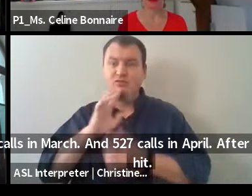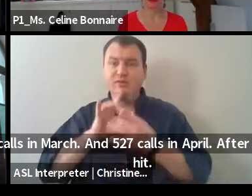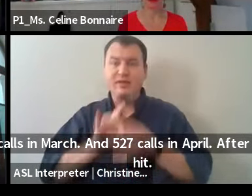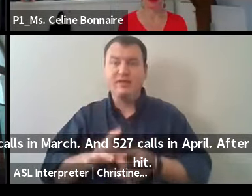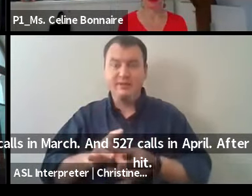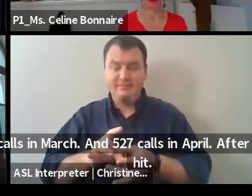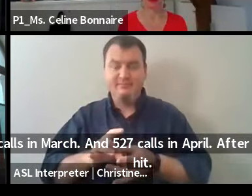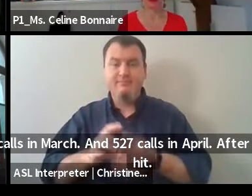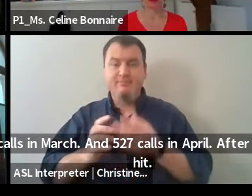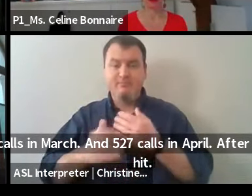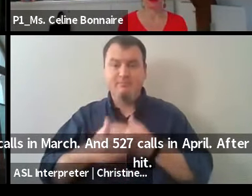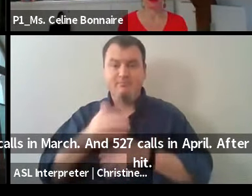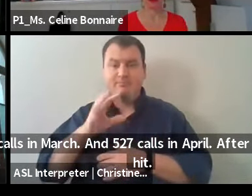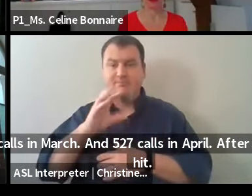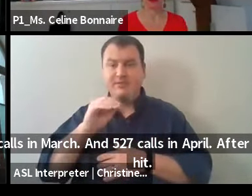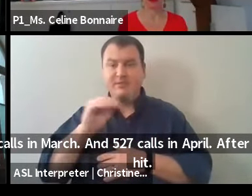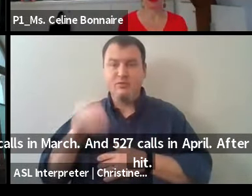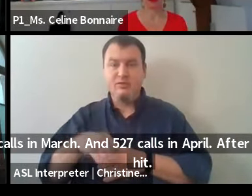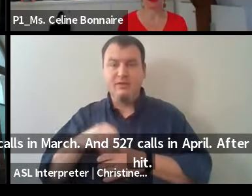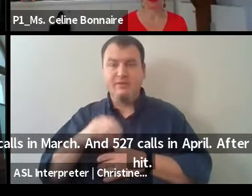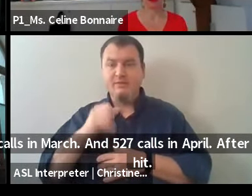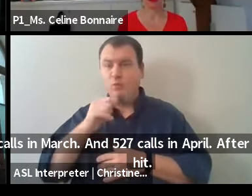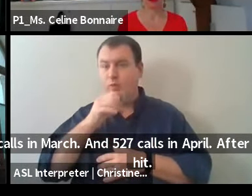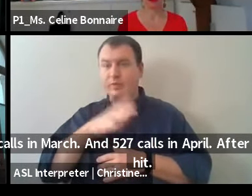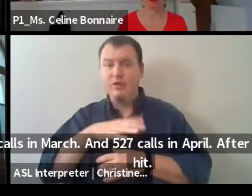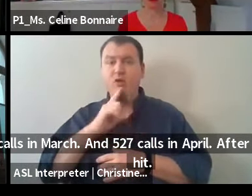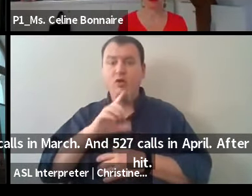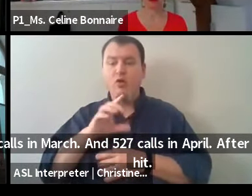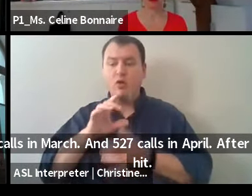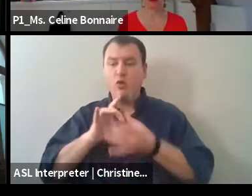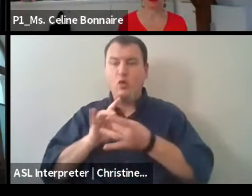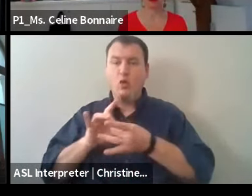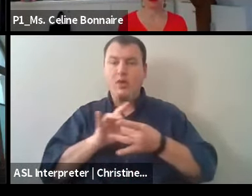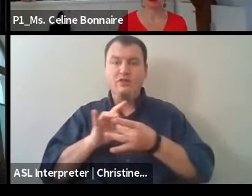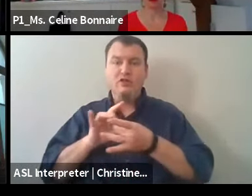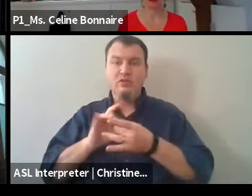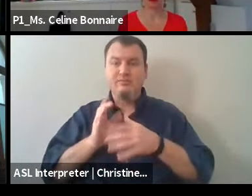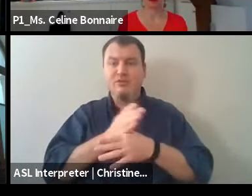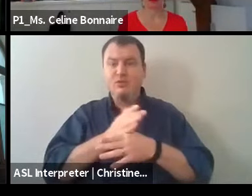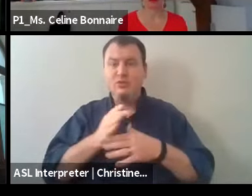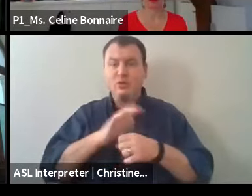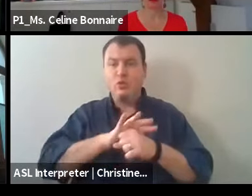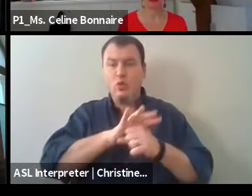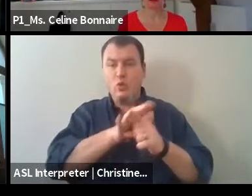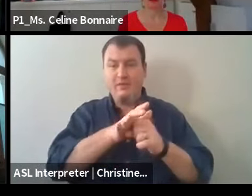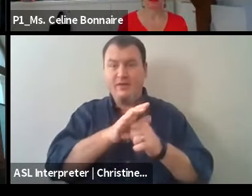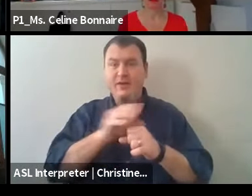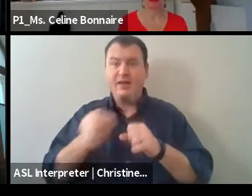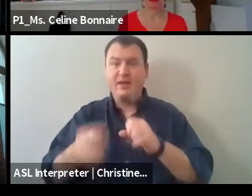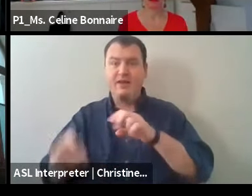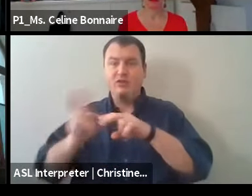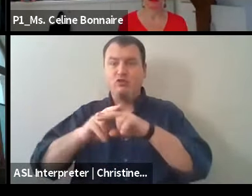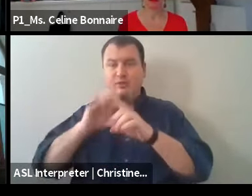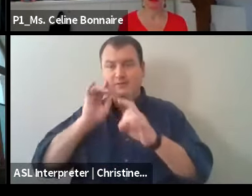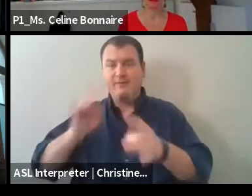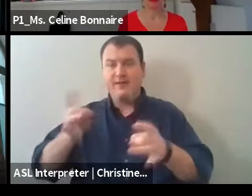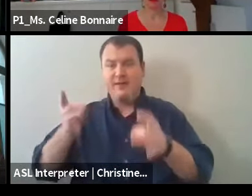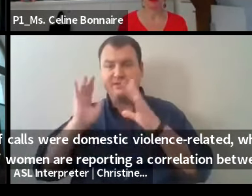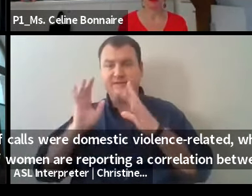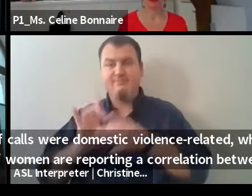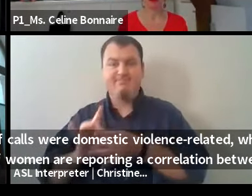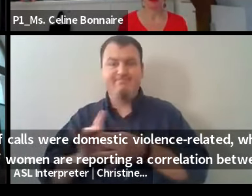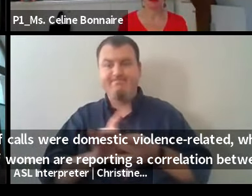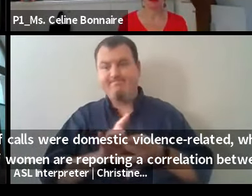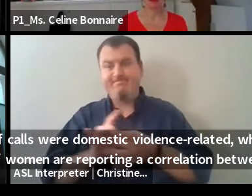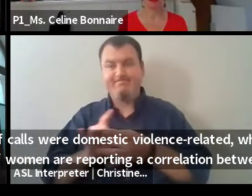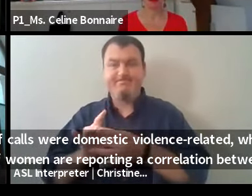to 50% of women are reporting a correlation between COVID-19 and an increase of violence linked directly